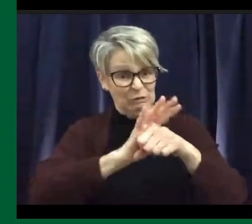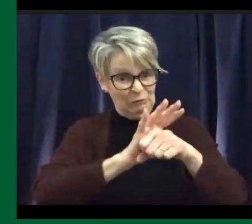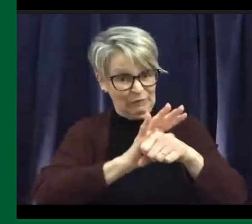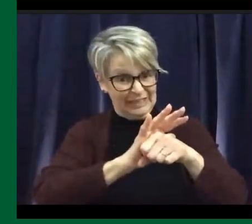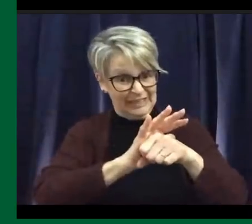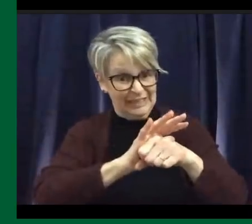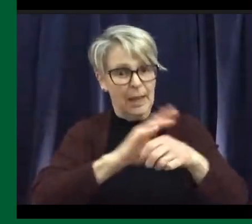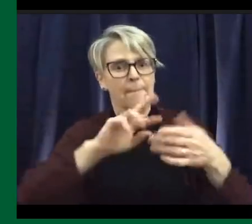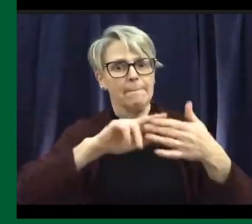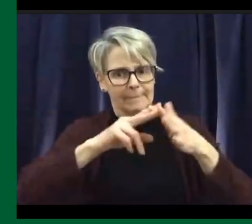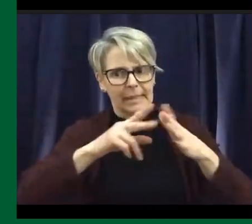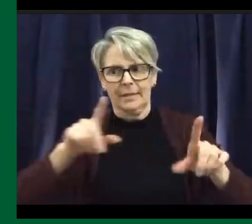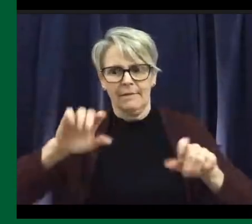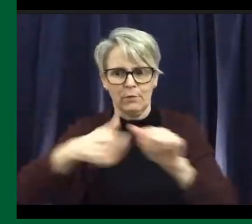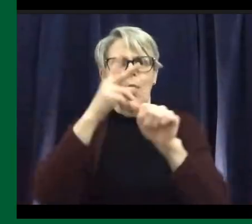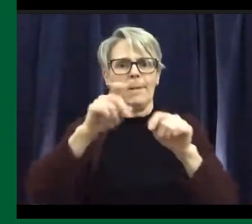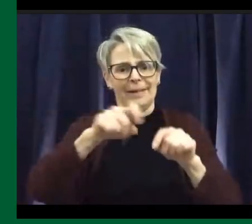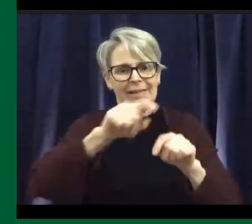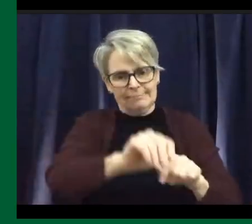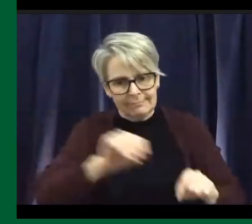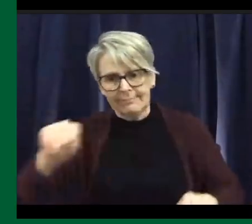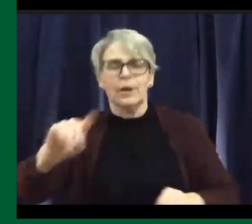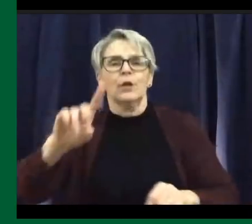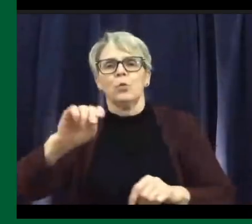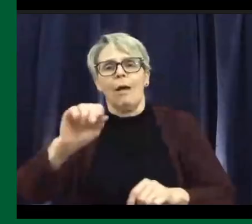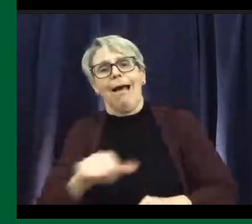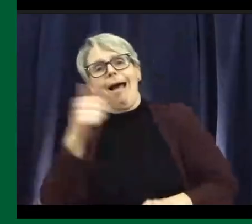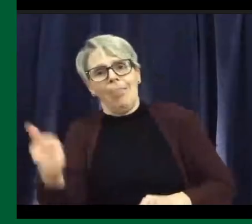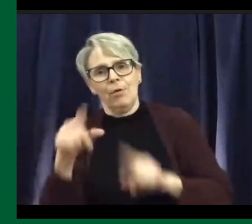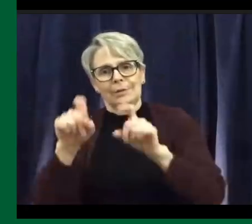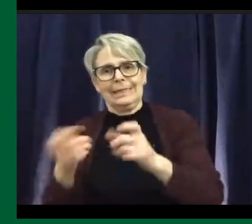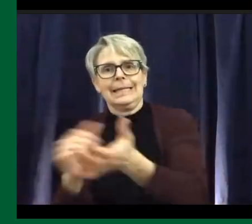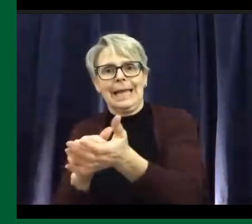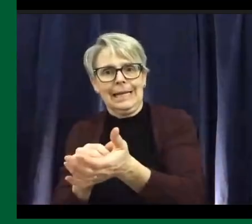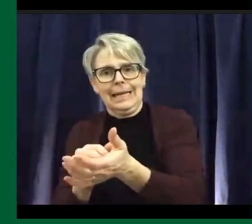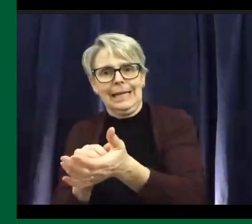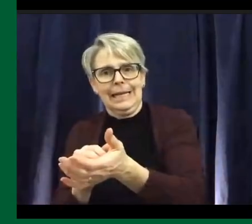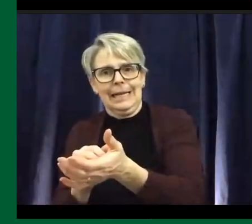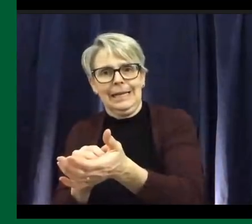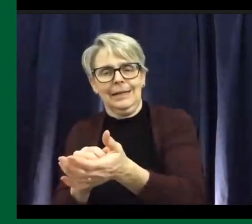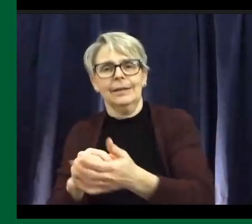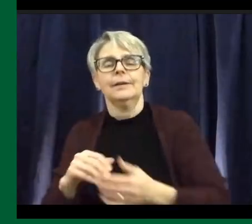standard PCR test. The other thing to keep in mind, as I said, because we know some of these